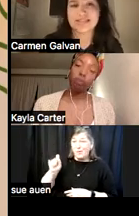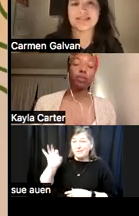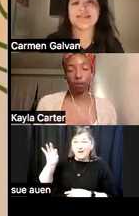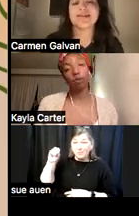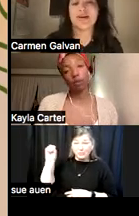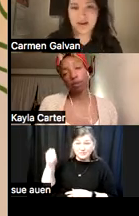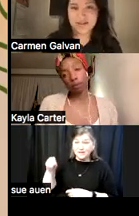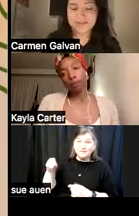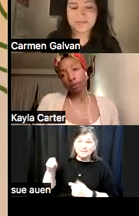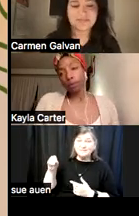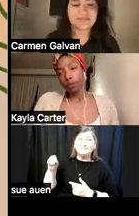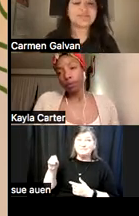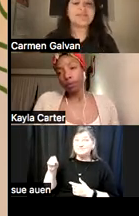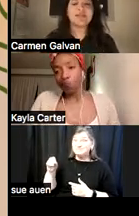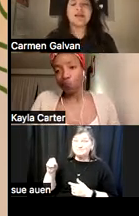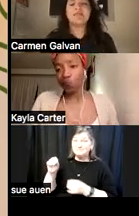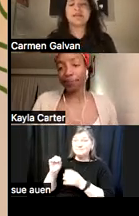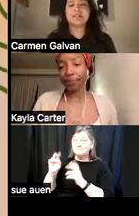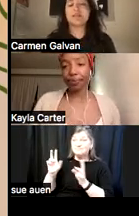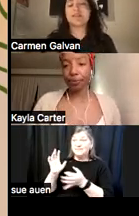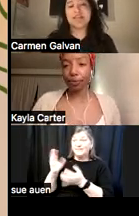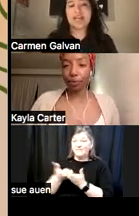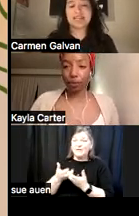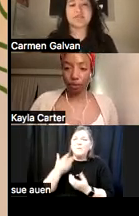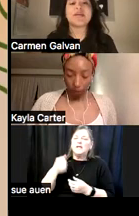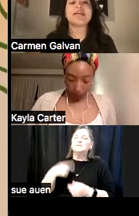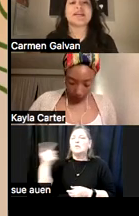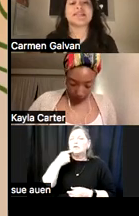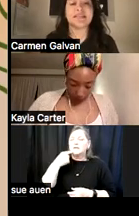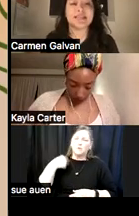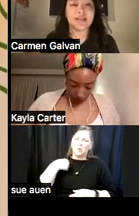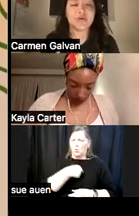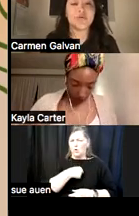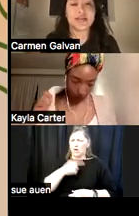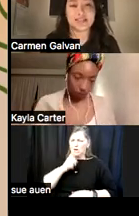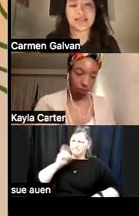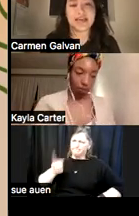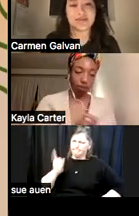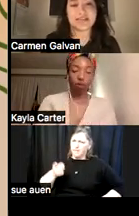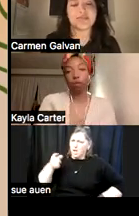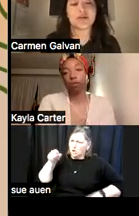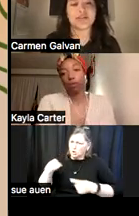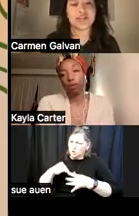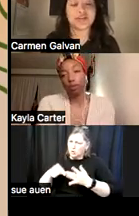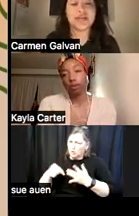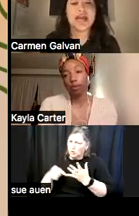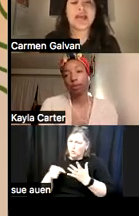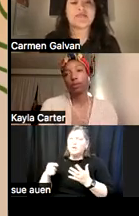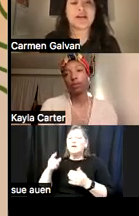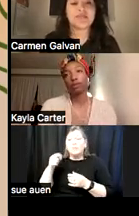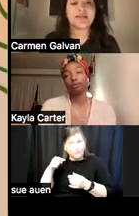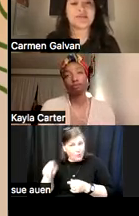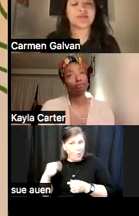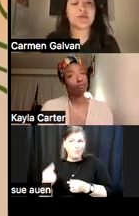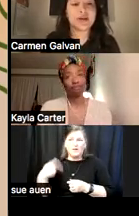99.9% are. Because what they're saying is, we get to dictate who gets to count as important to you. And